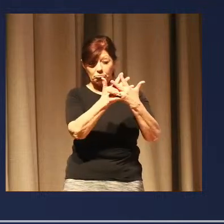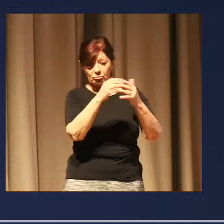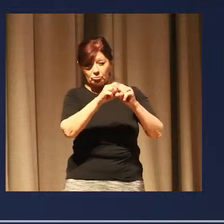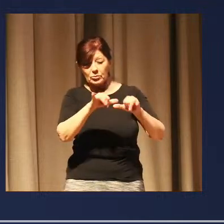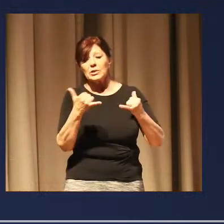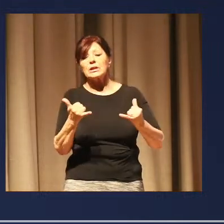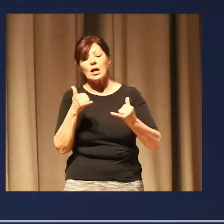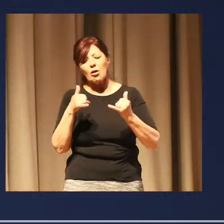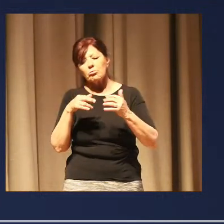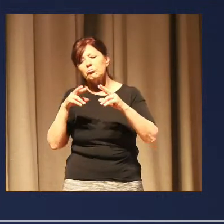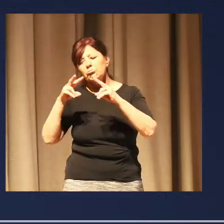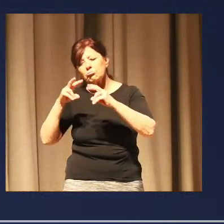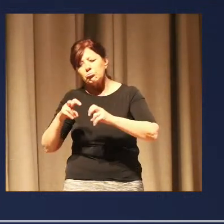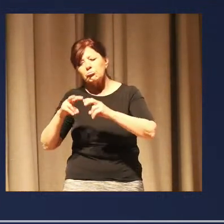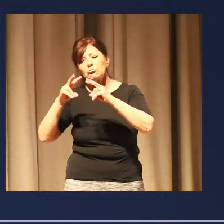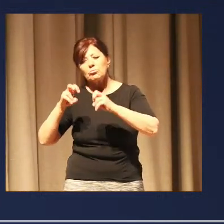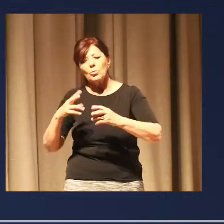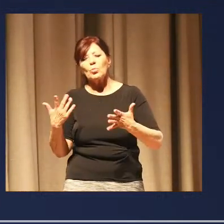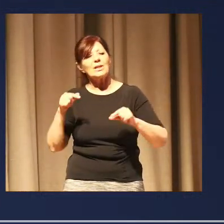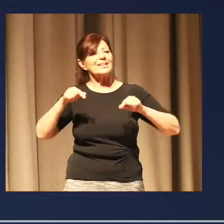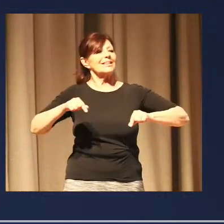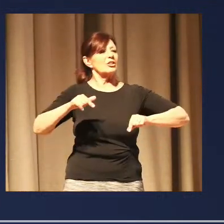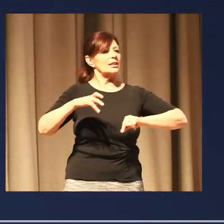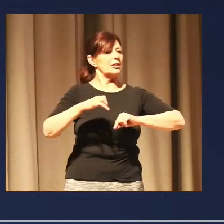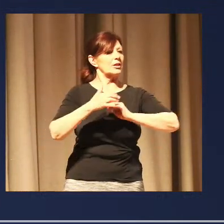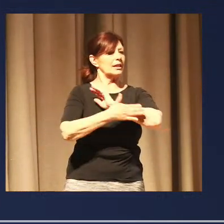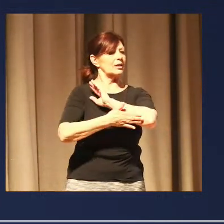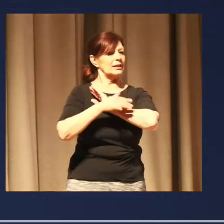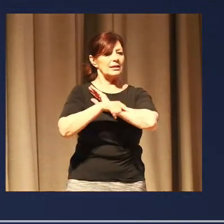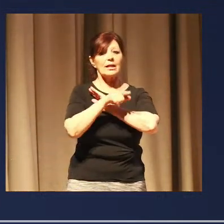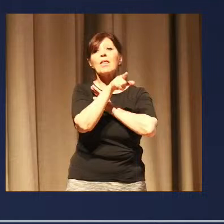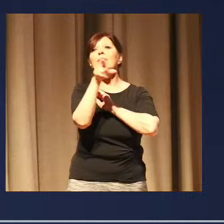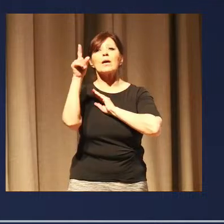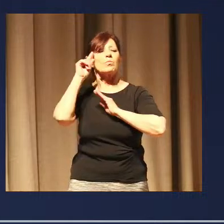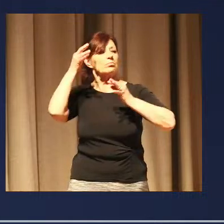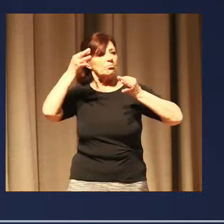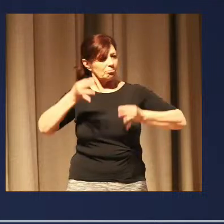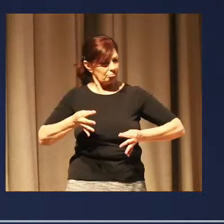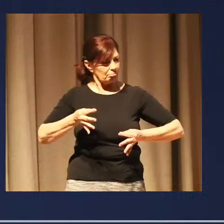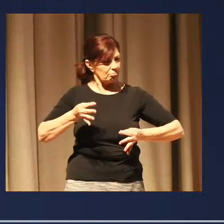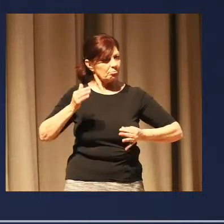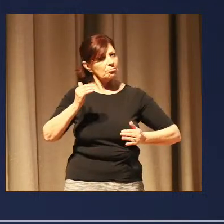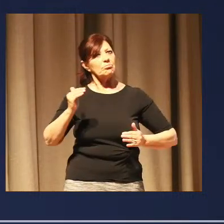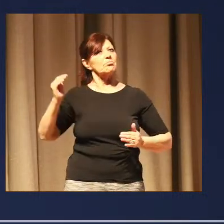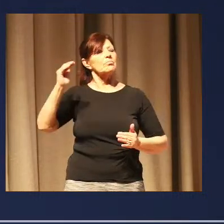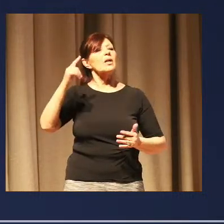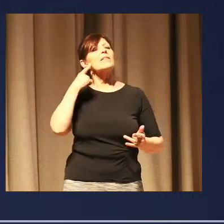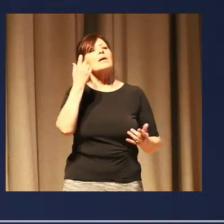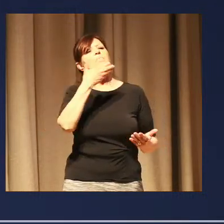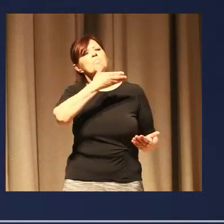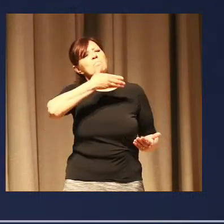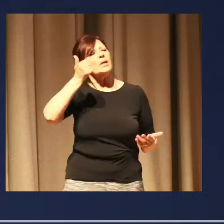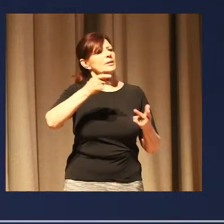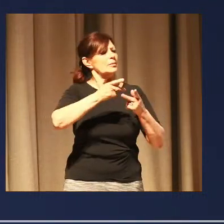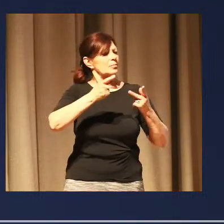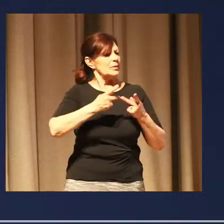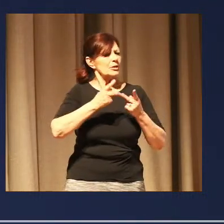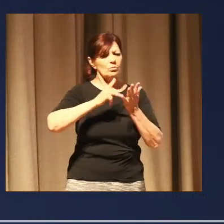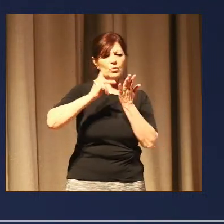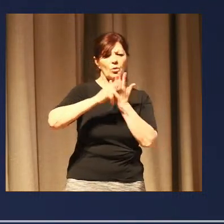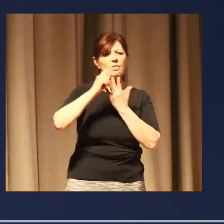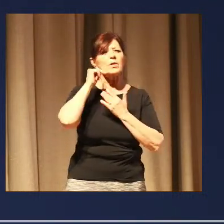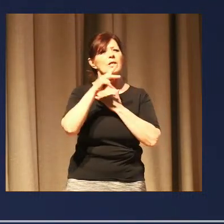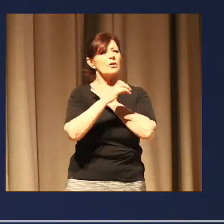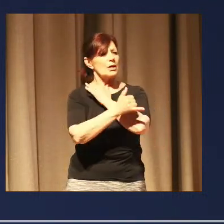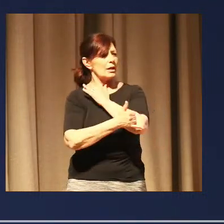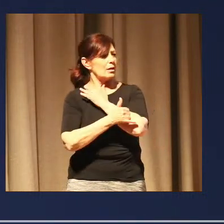currently reviewing what is needed for Erie County. They will determine, at a high level, the ideal facility and programming for Erie